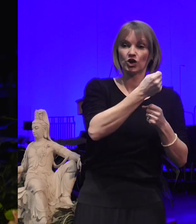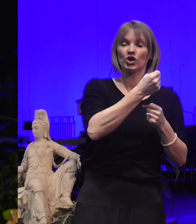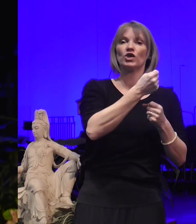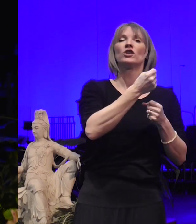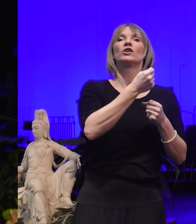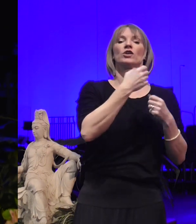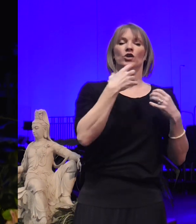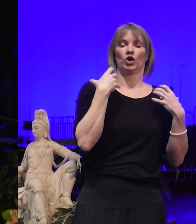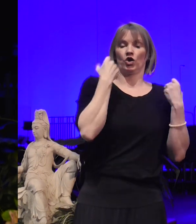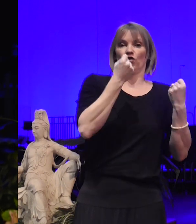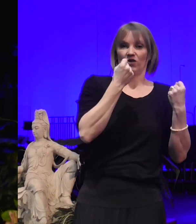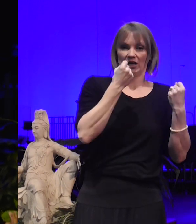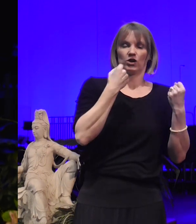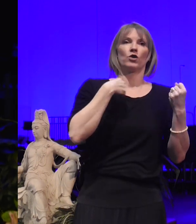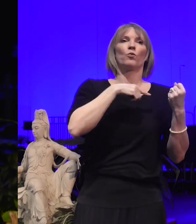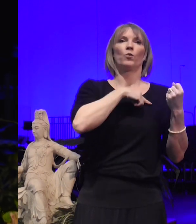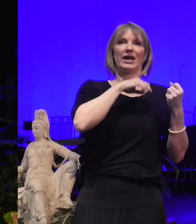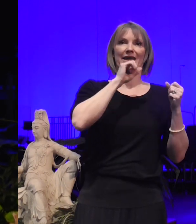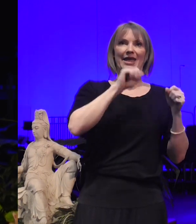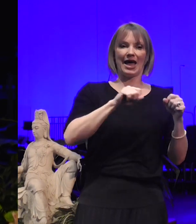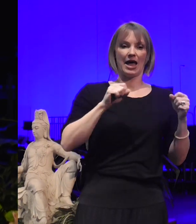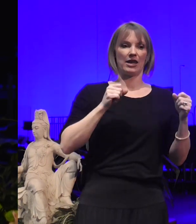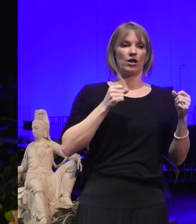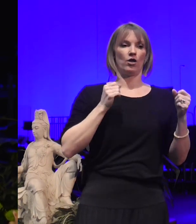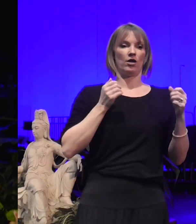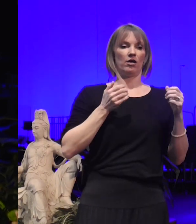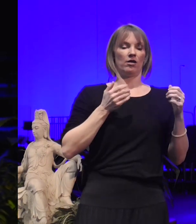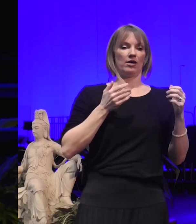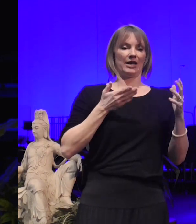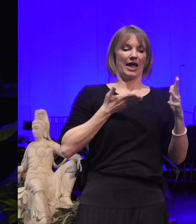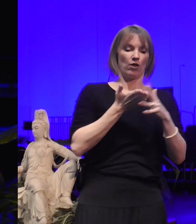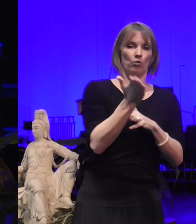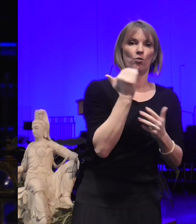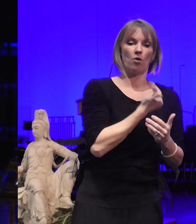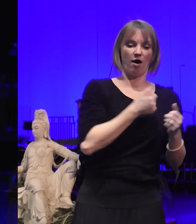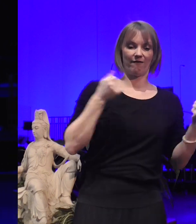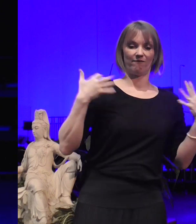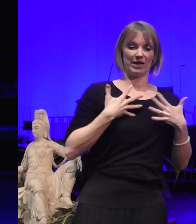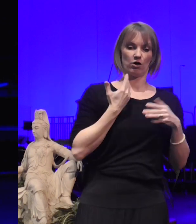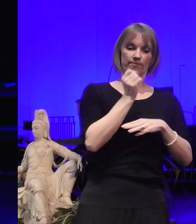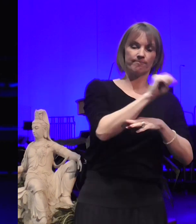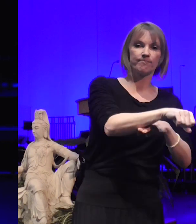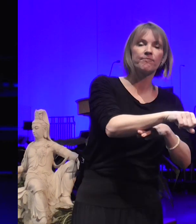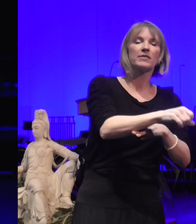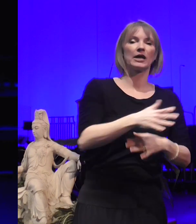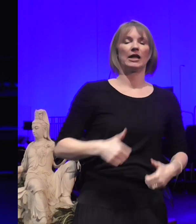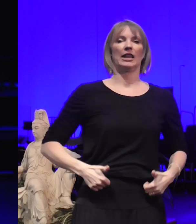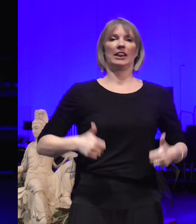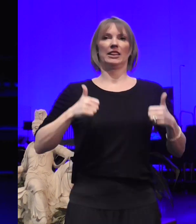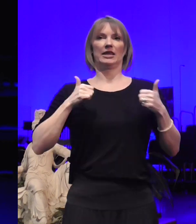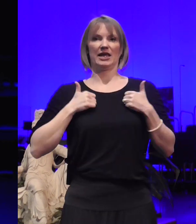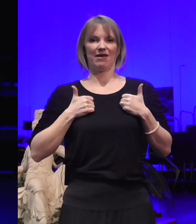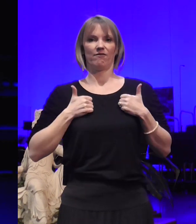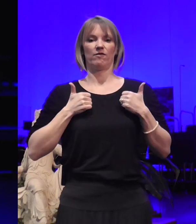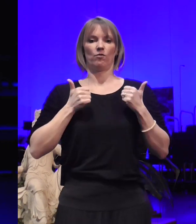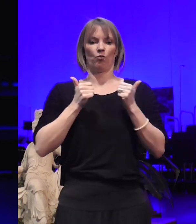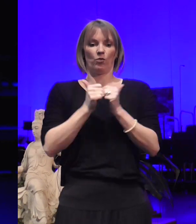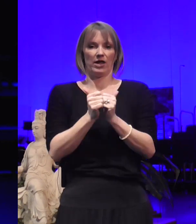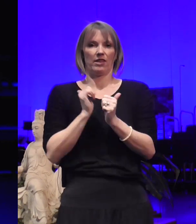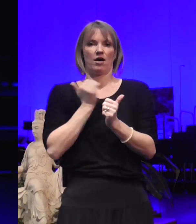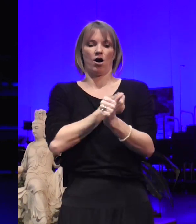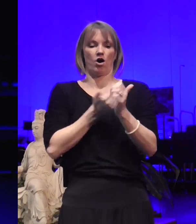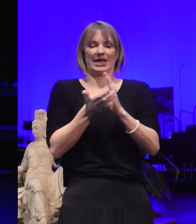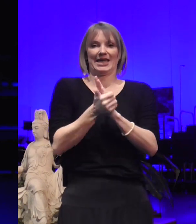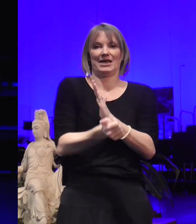through the tissue paper thin walls of fear and live in our gifts. Live in